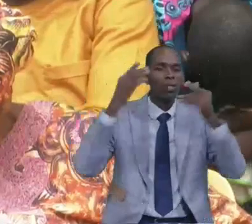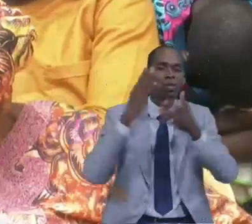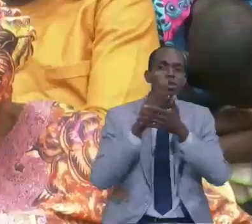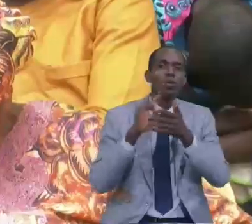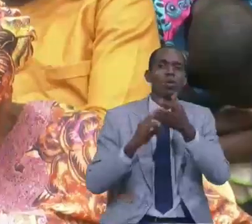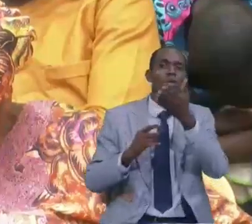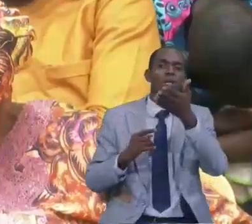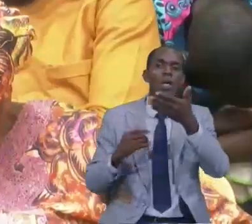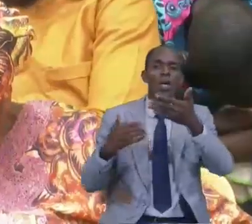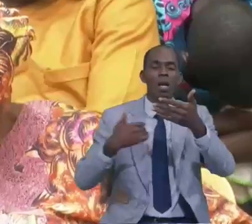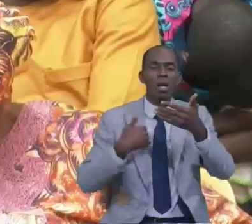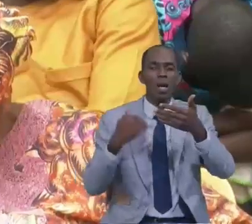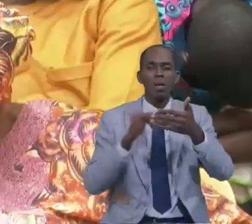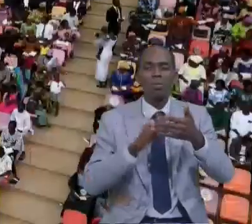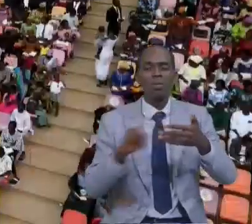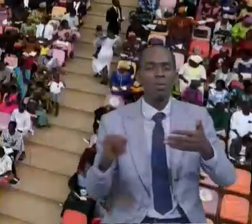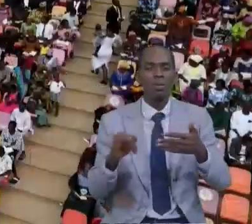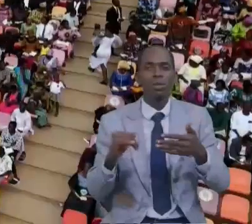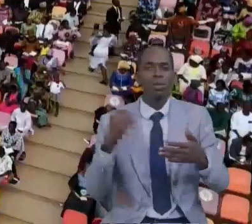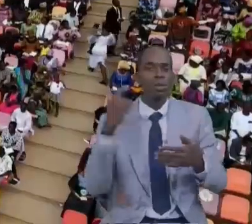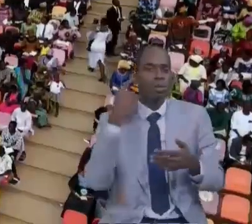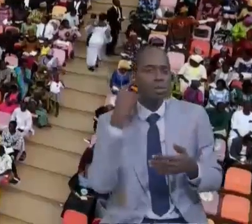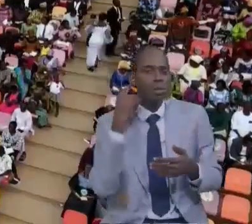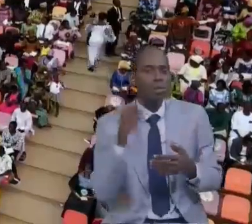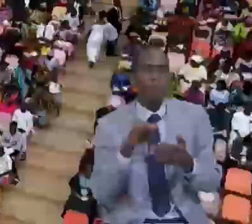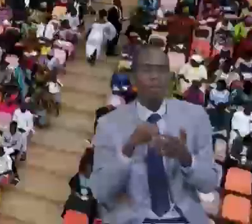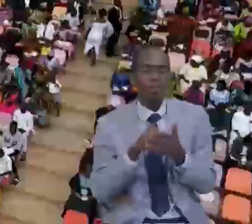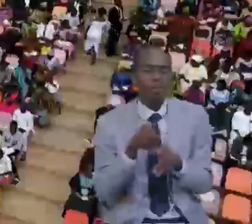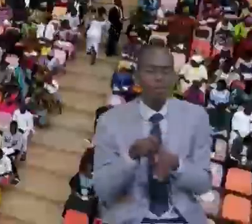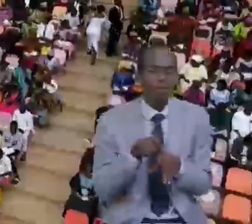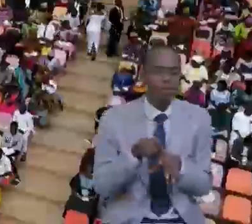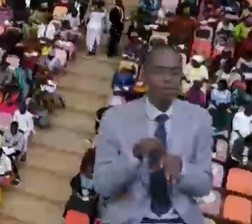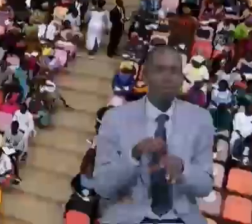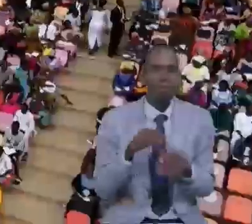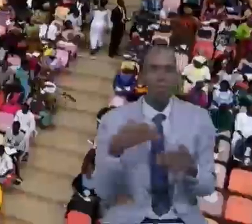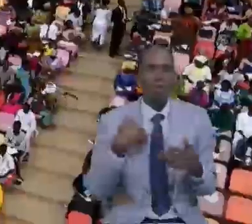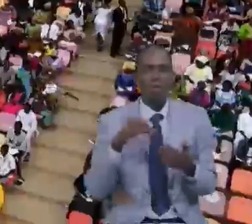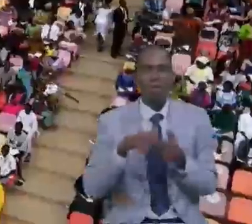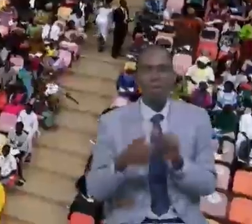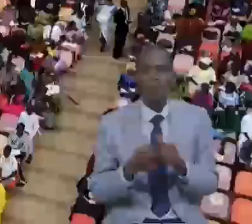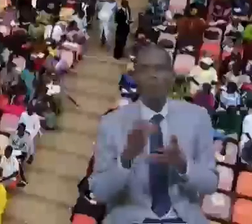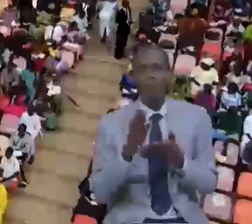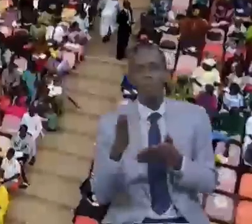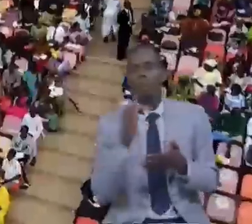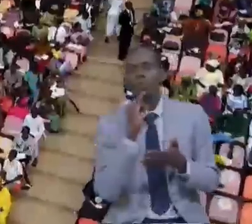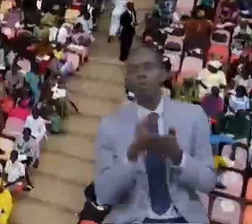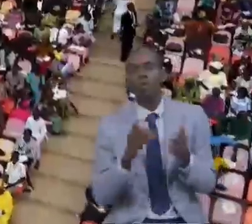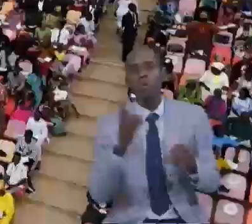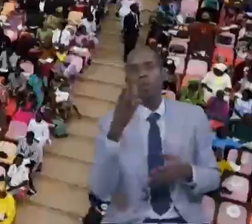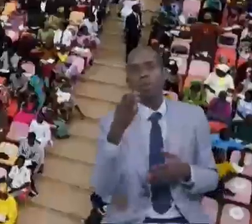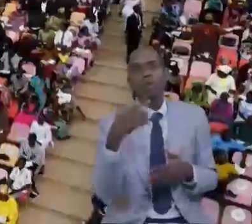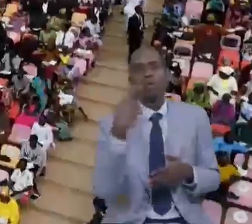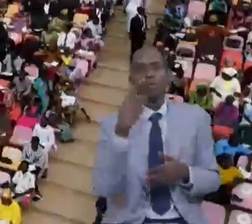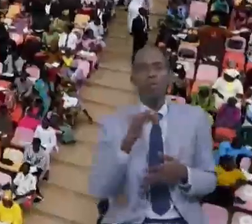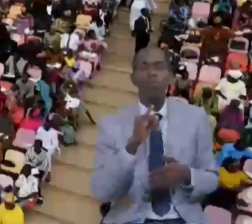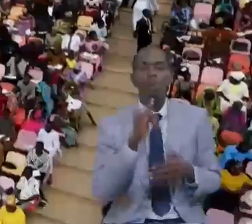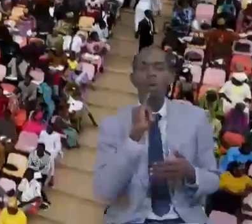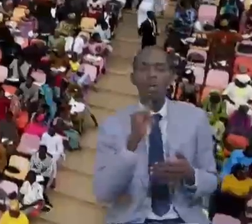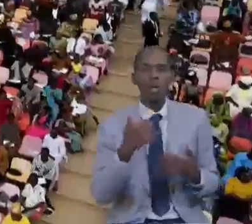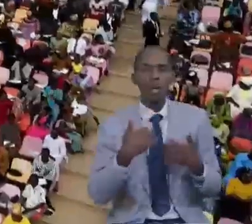who says skin on the right leg is itching him. But you are